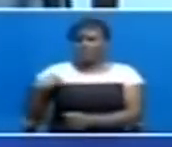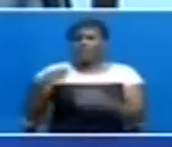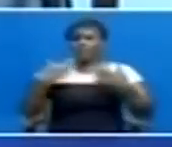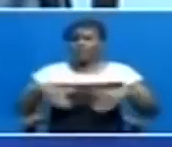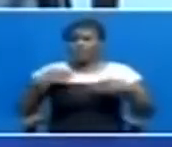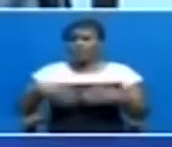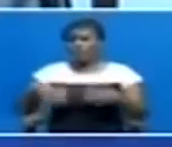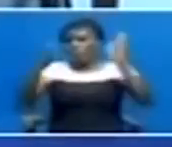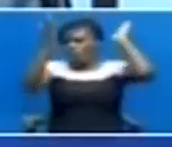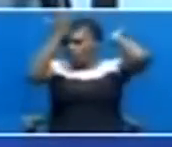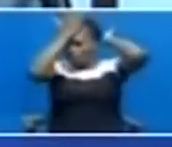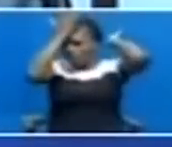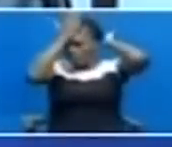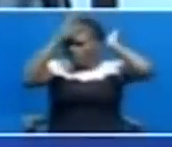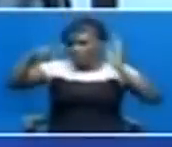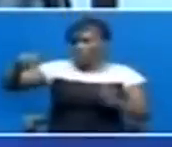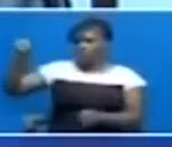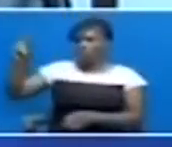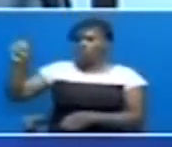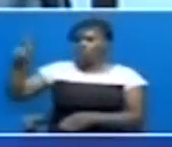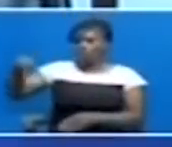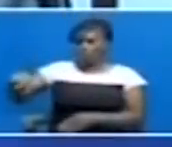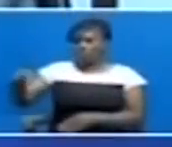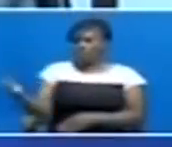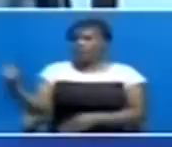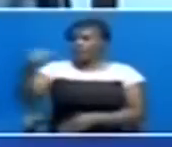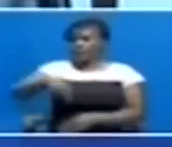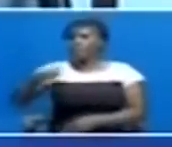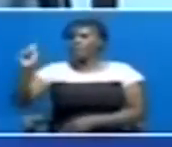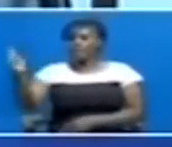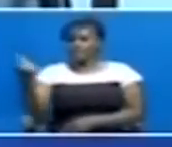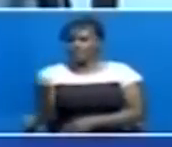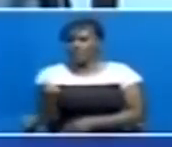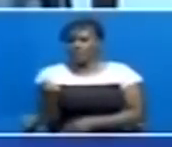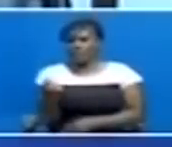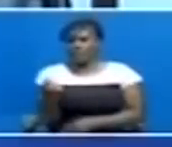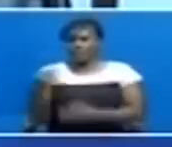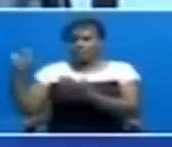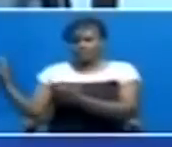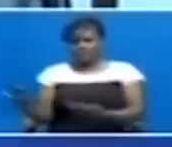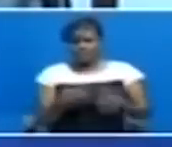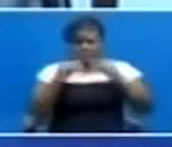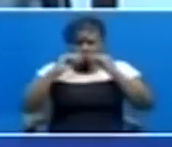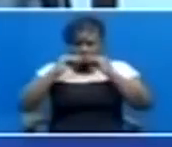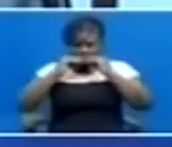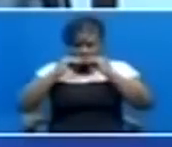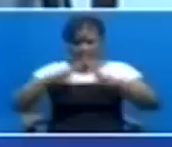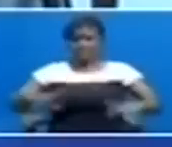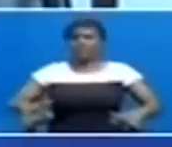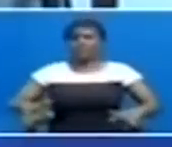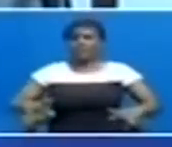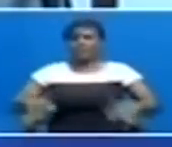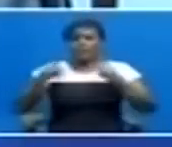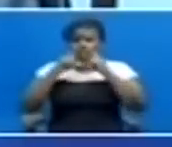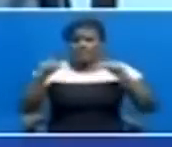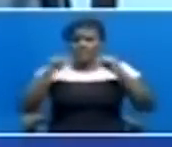The Pope, in his apostolic voyage to Kenya, brings in a message of blessings,